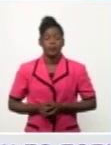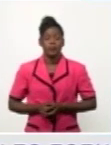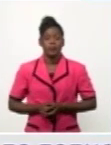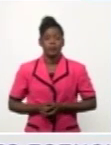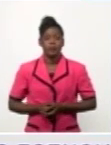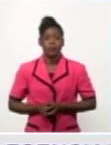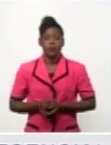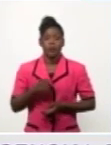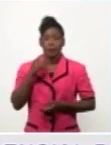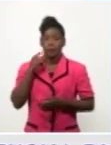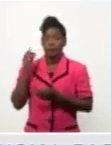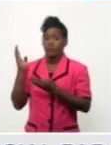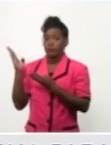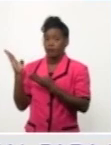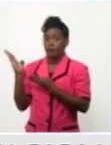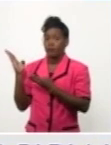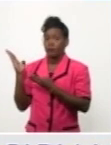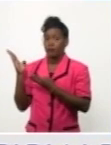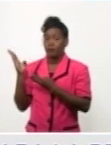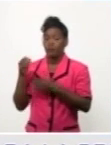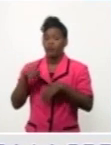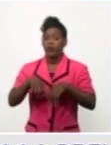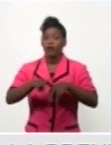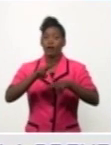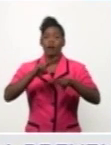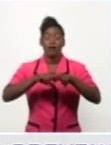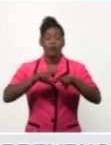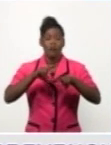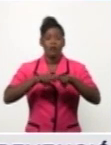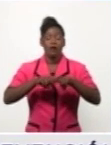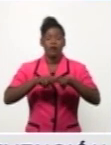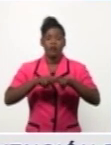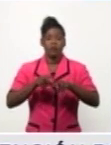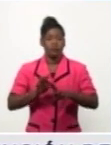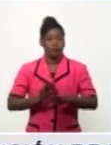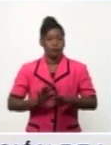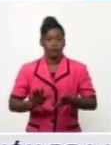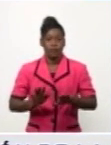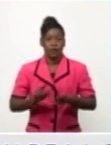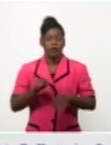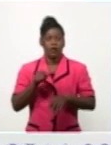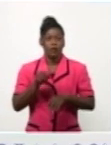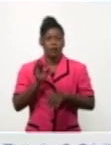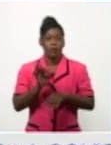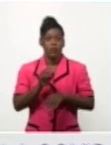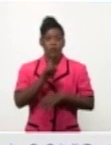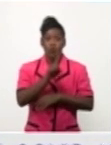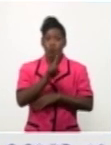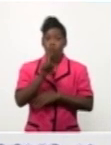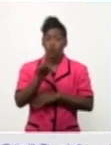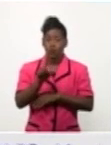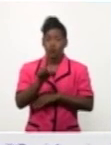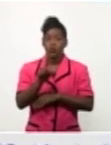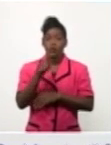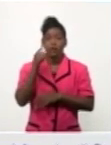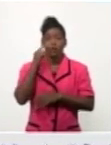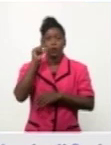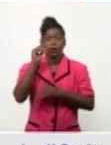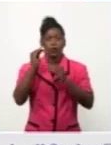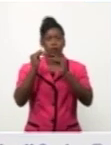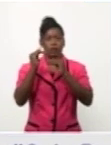the capital. In Havana, although the positivity rate